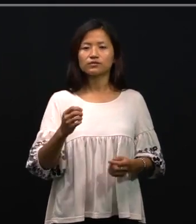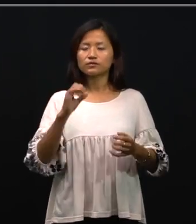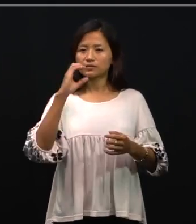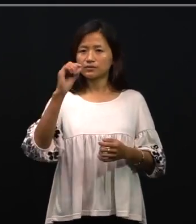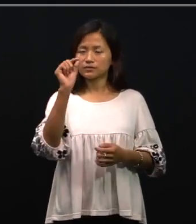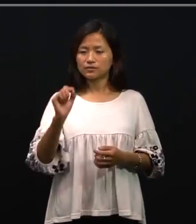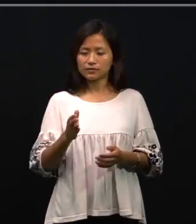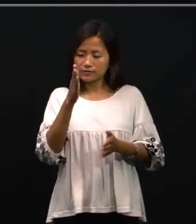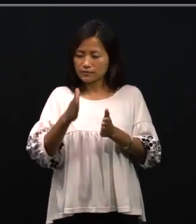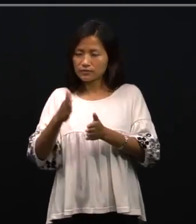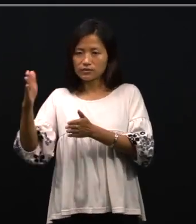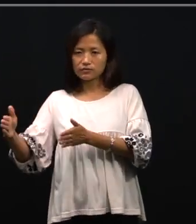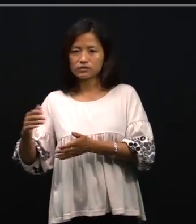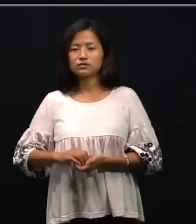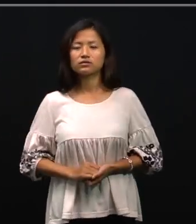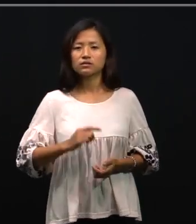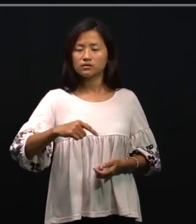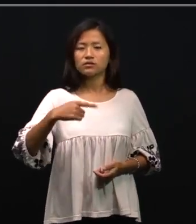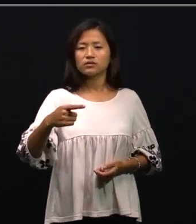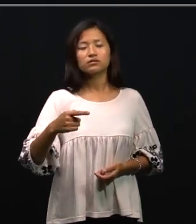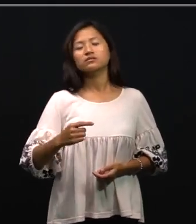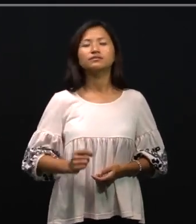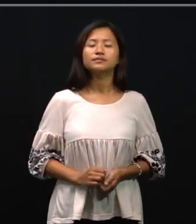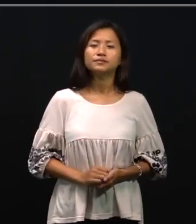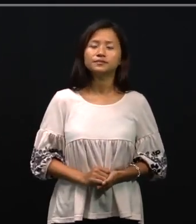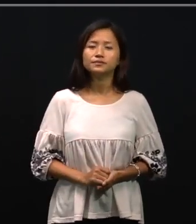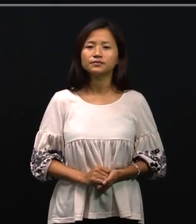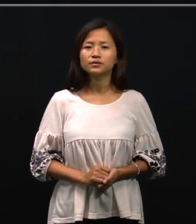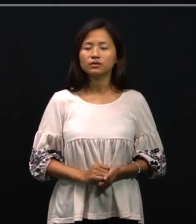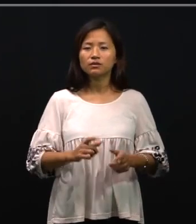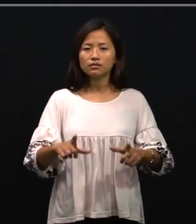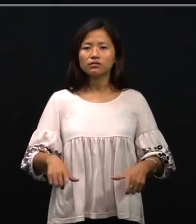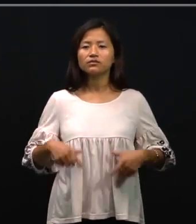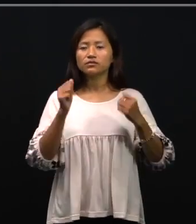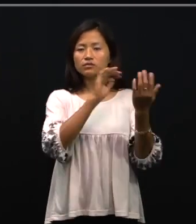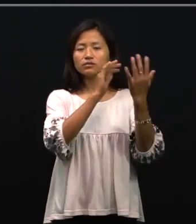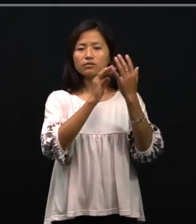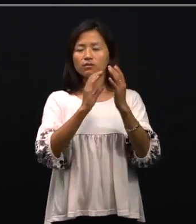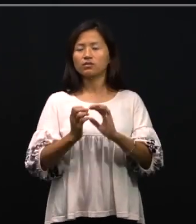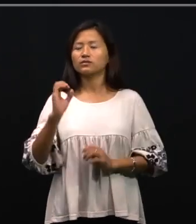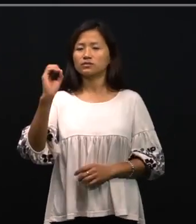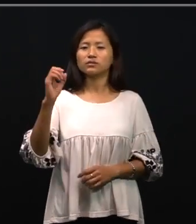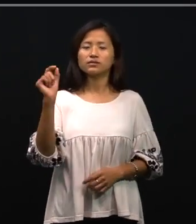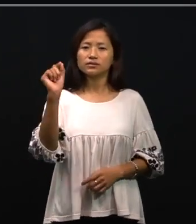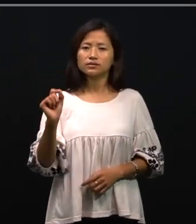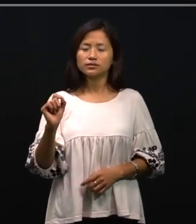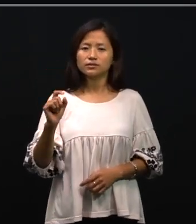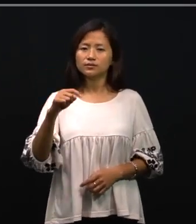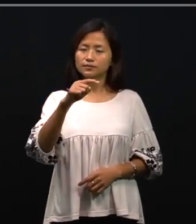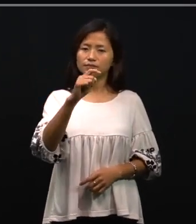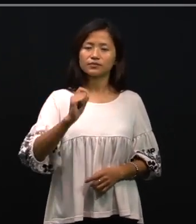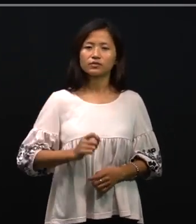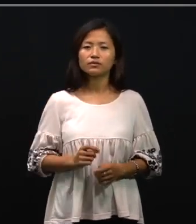division. And the next feature of living organisms, or living thing, is that reproduction. What